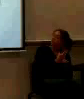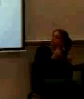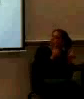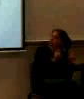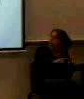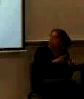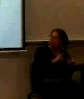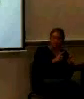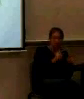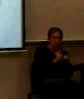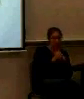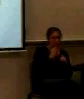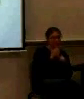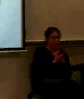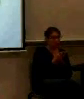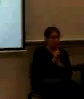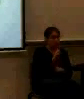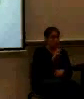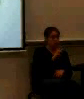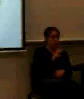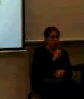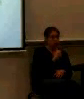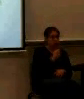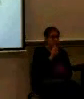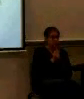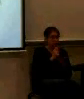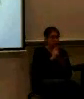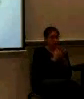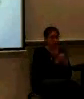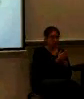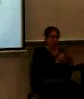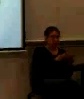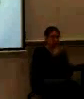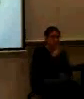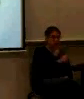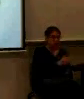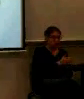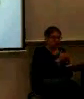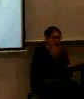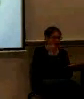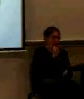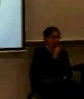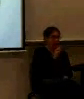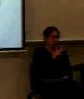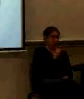assess the effectiveness of sewage treatment. You take some water, and if it's sewage